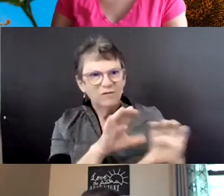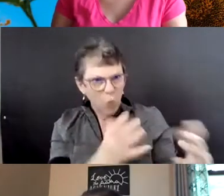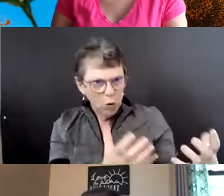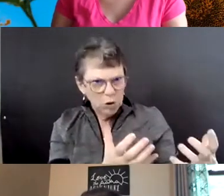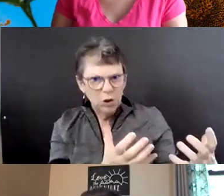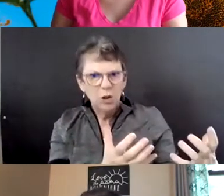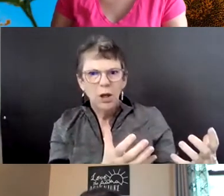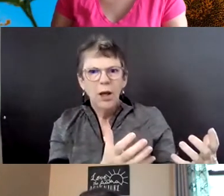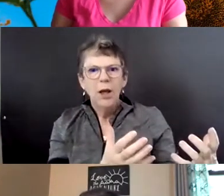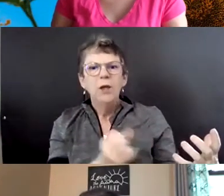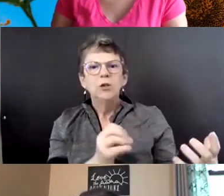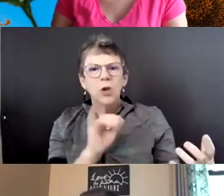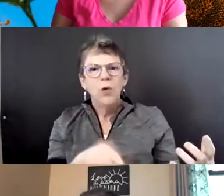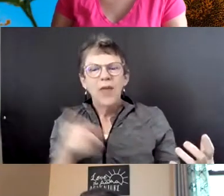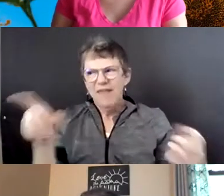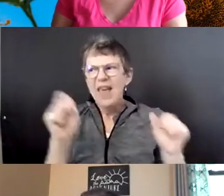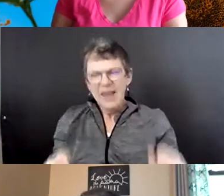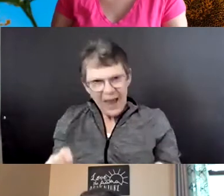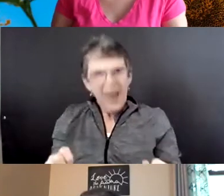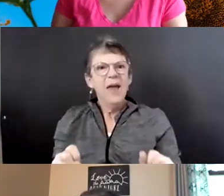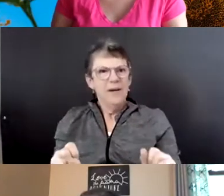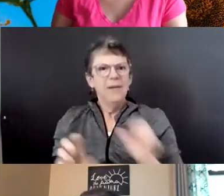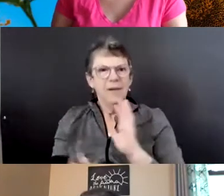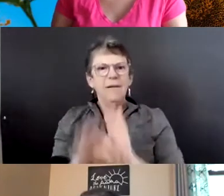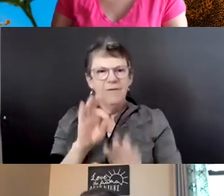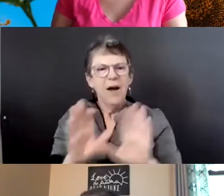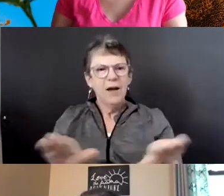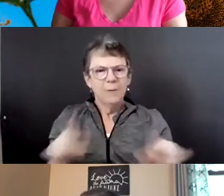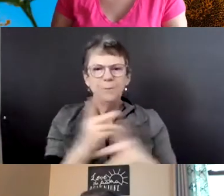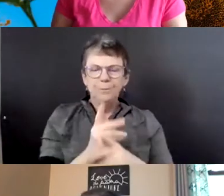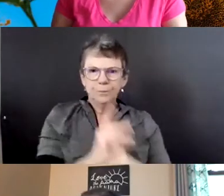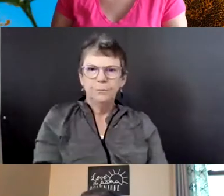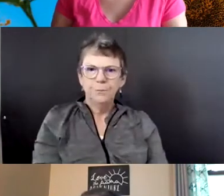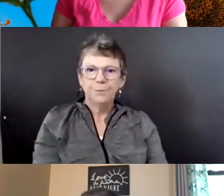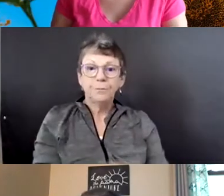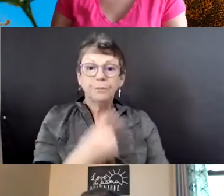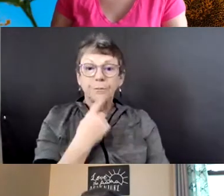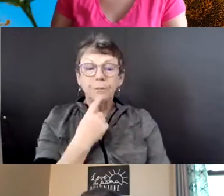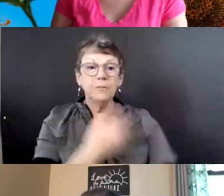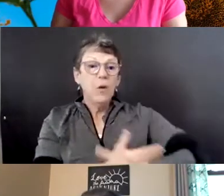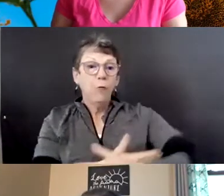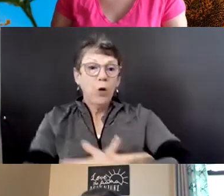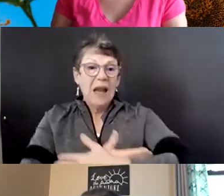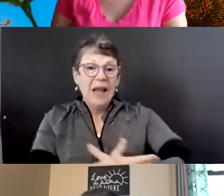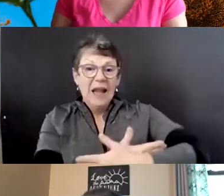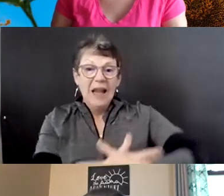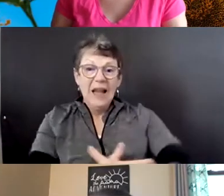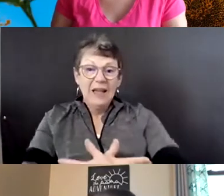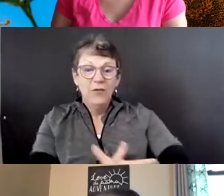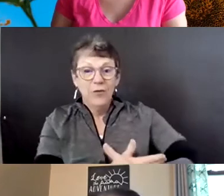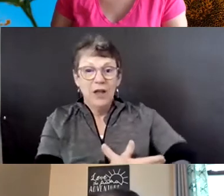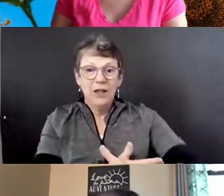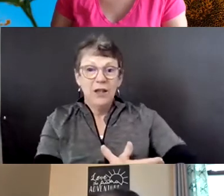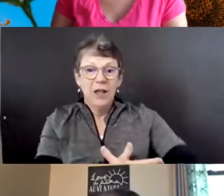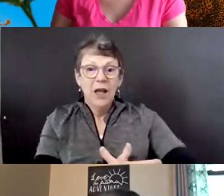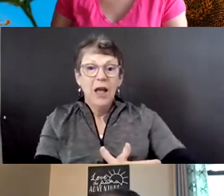that childcare. I read an article that the cost of an infant now costs more than in-state tuition at KU